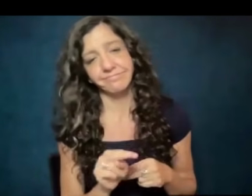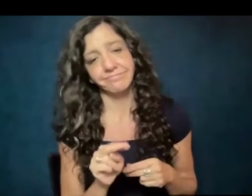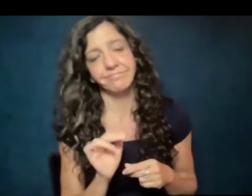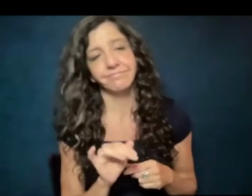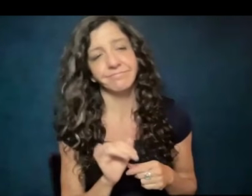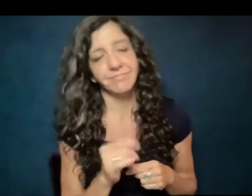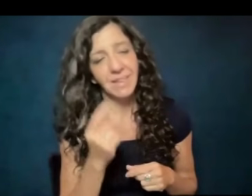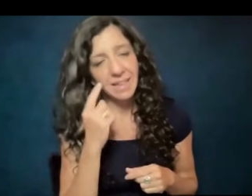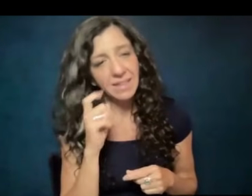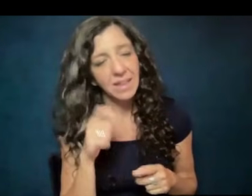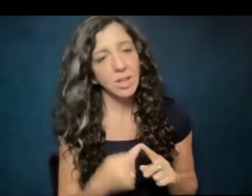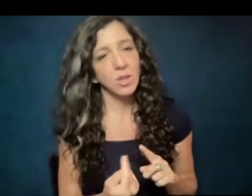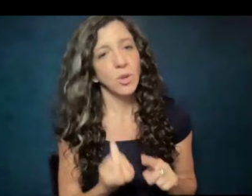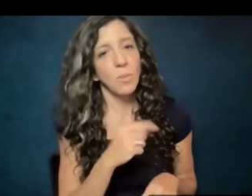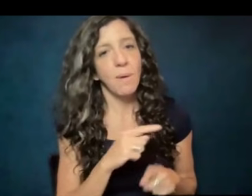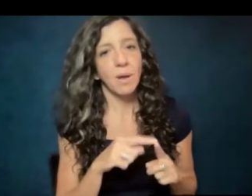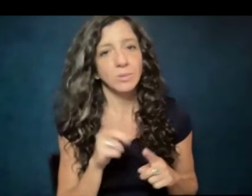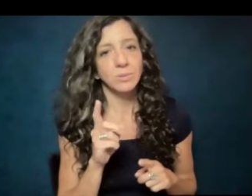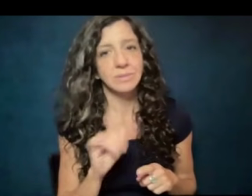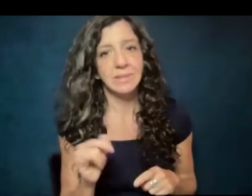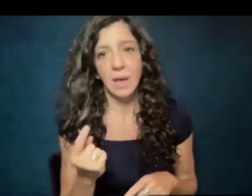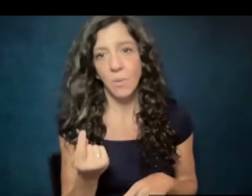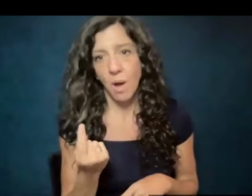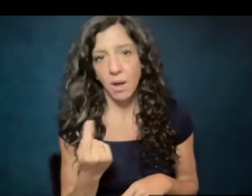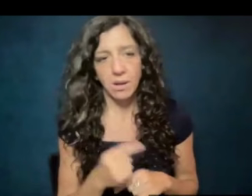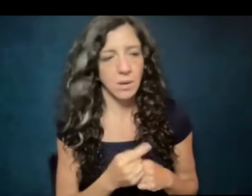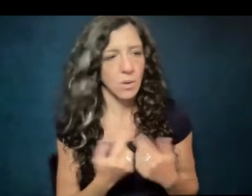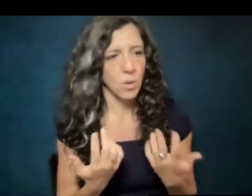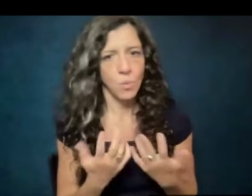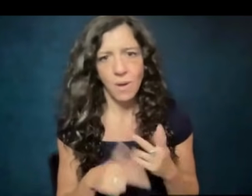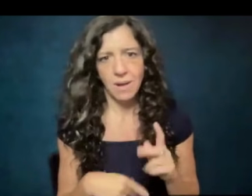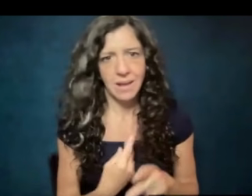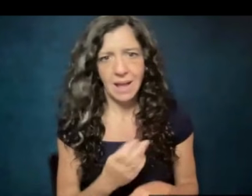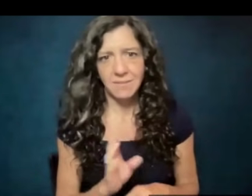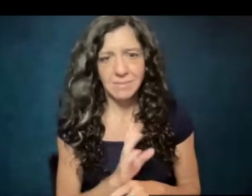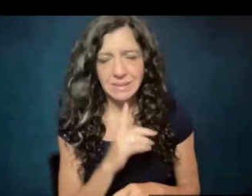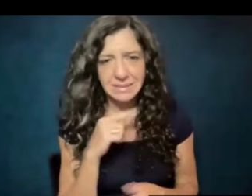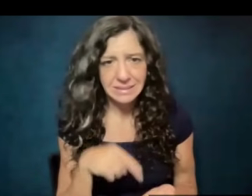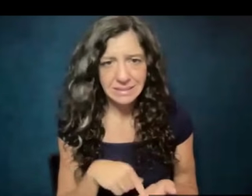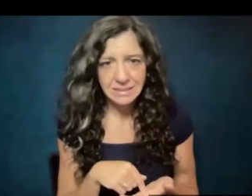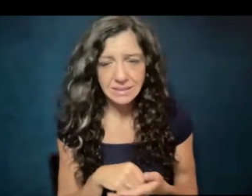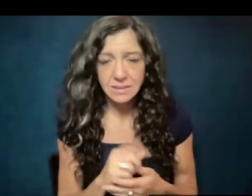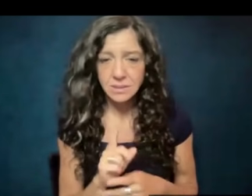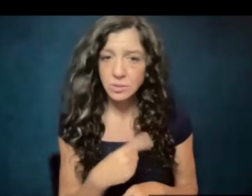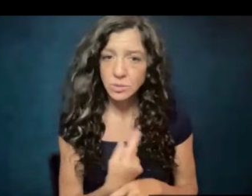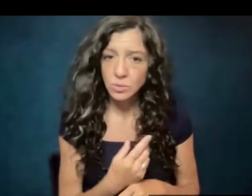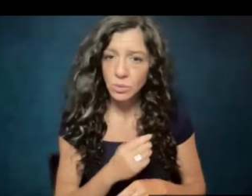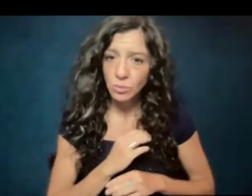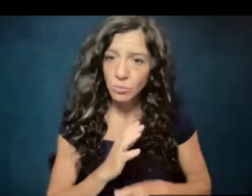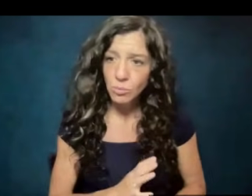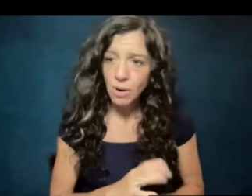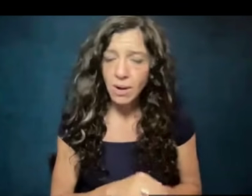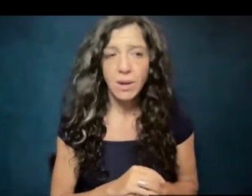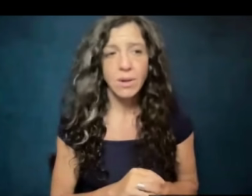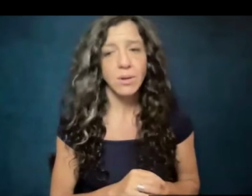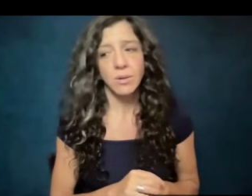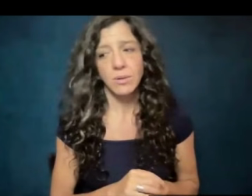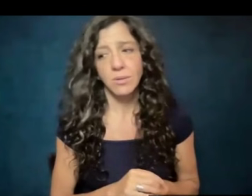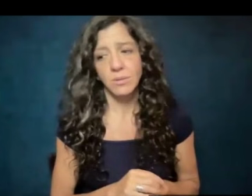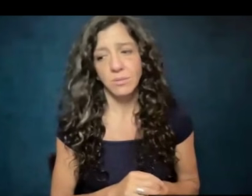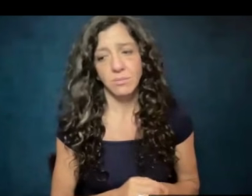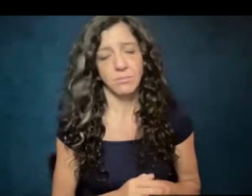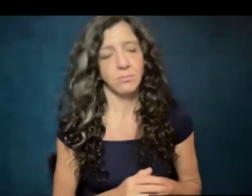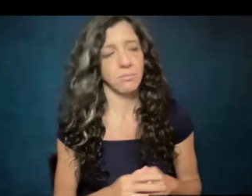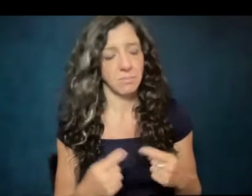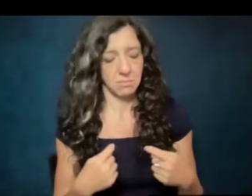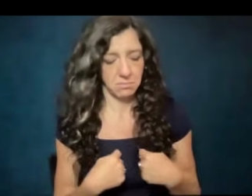have to go back to day one. What type of business is it? Is it a sole proprietorship? Which means the business